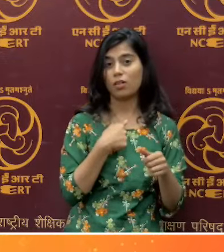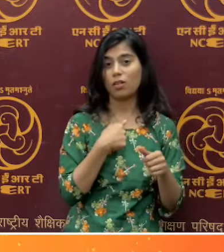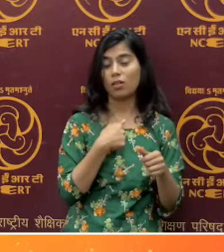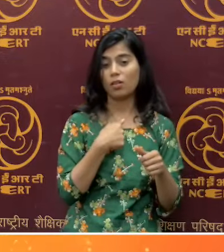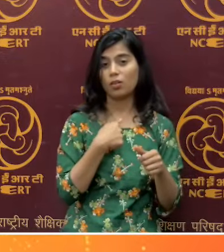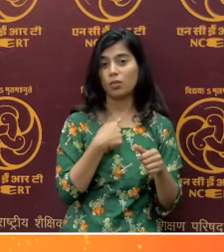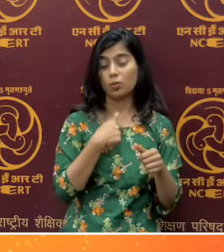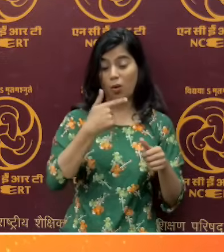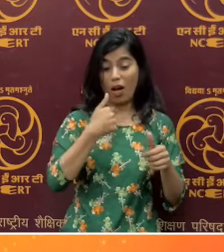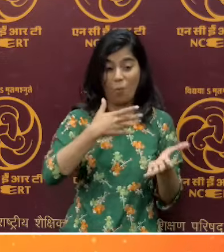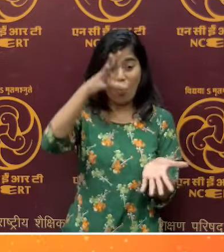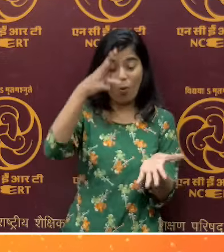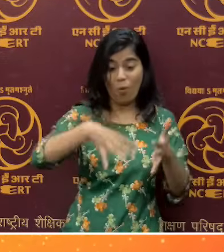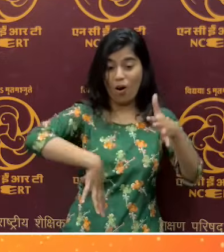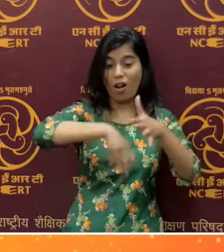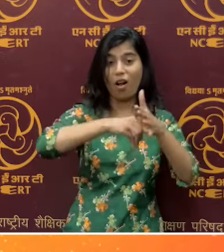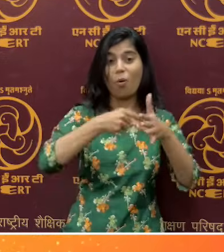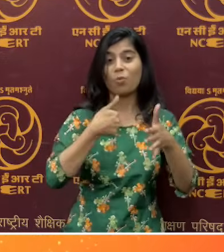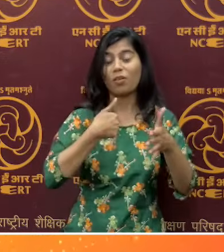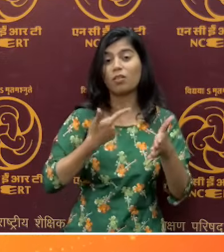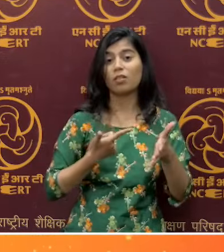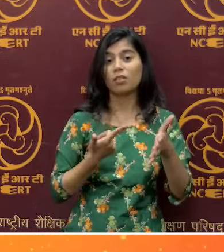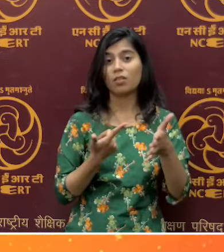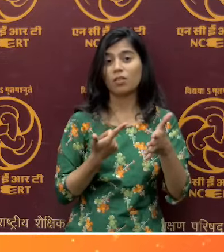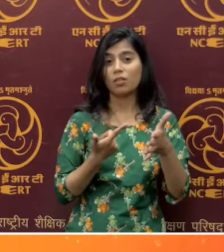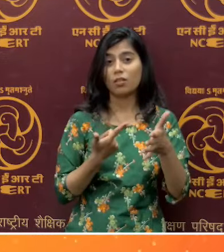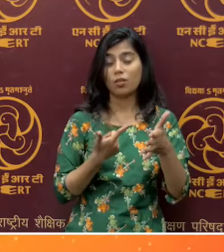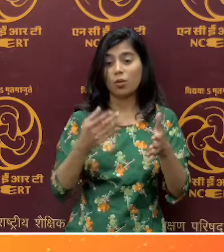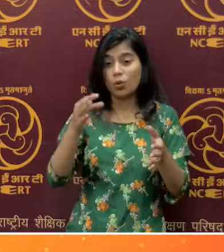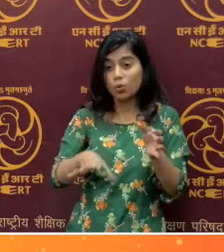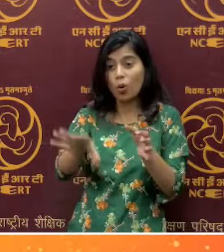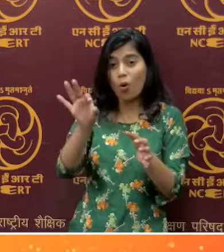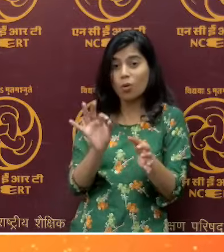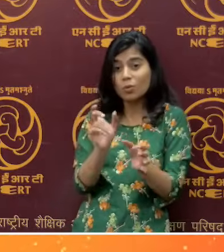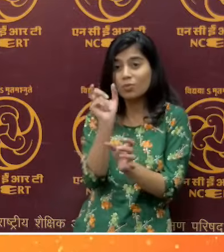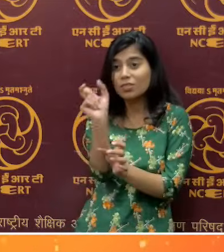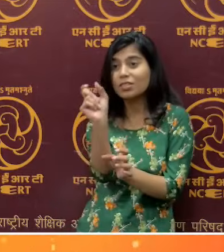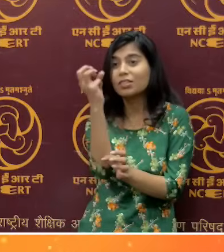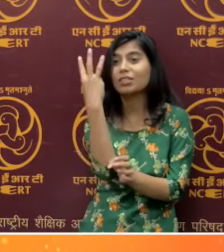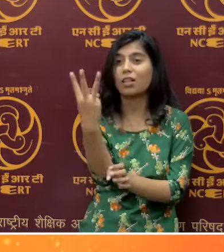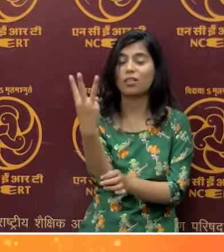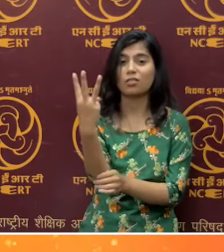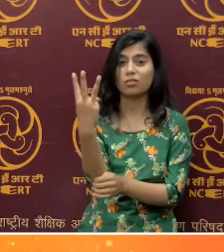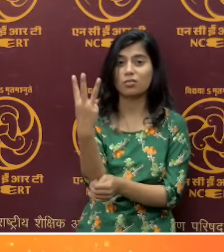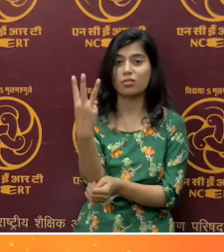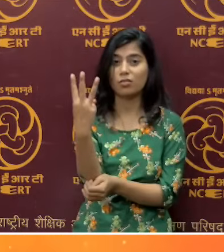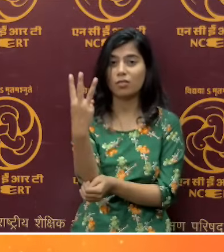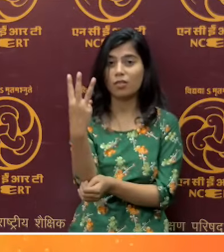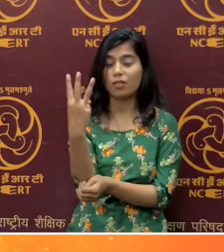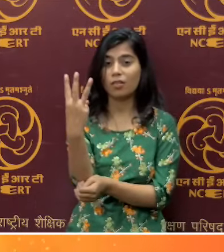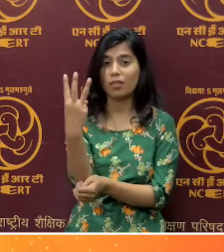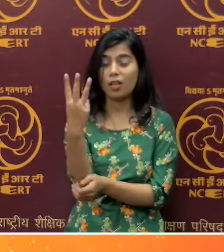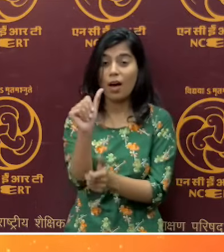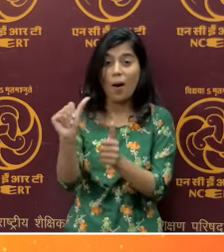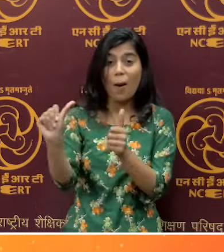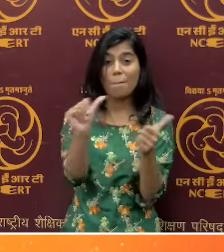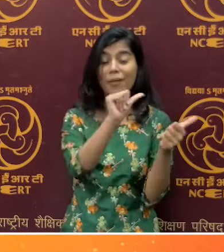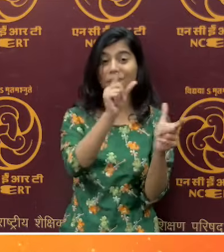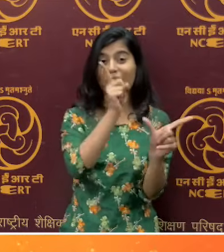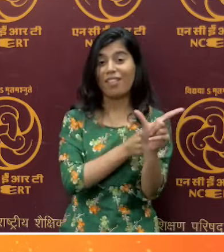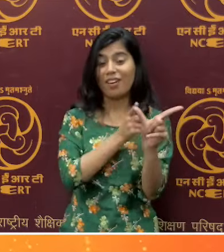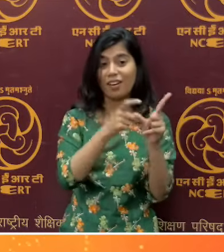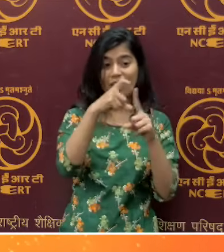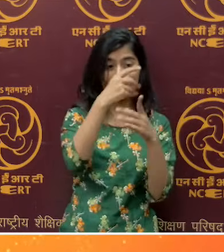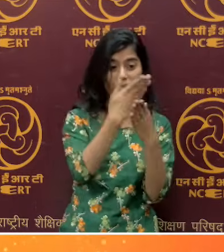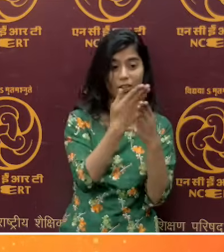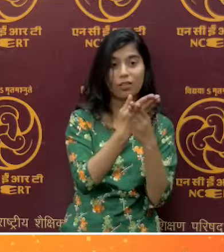my existing users, so I can go to the option 3rd and I can use the previous year data and I can import